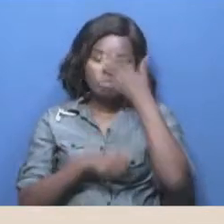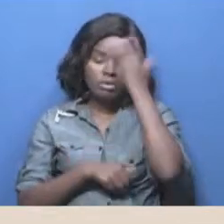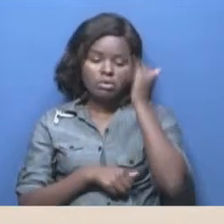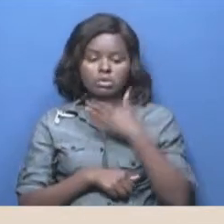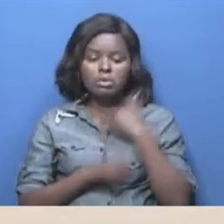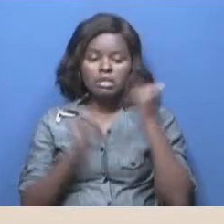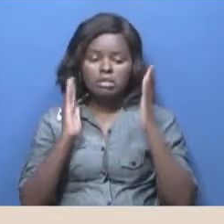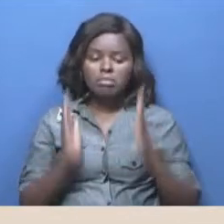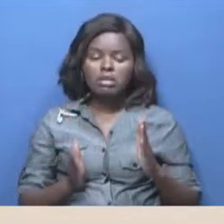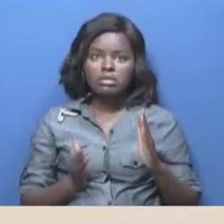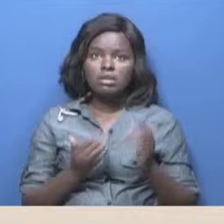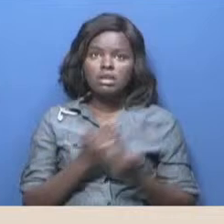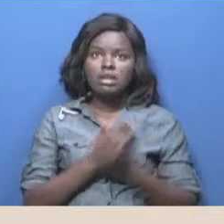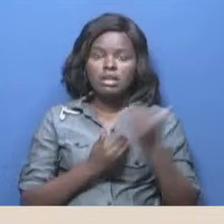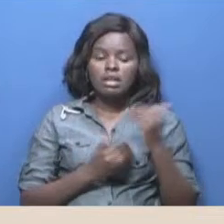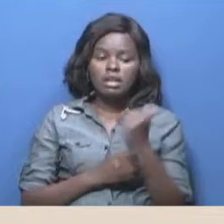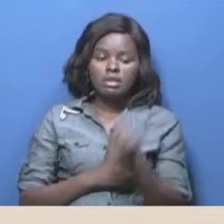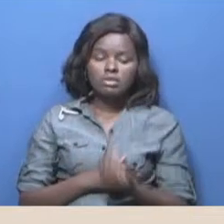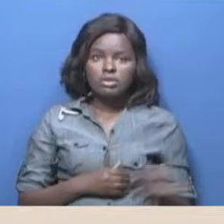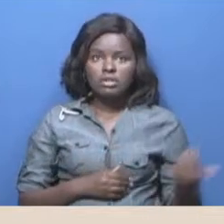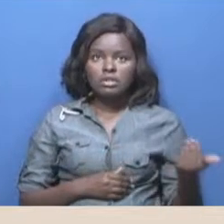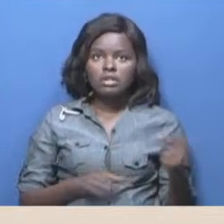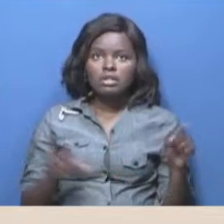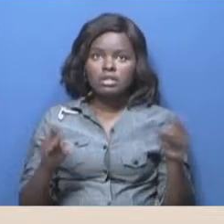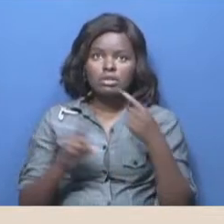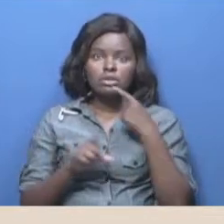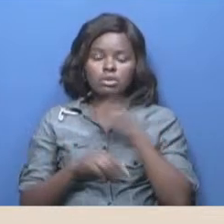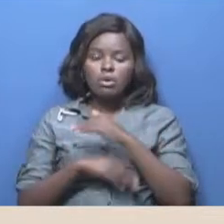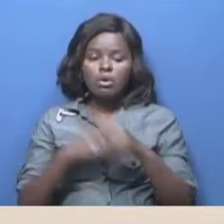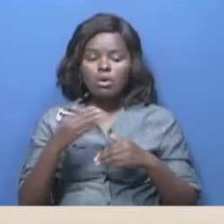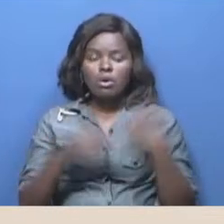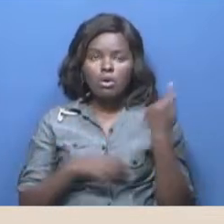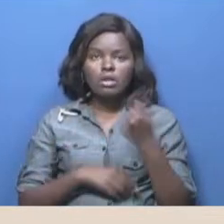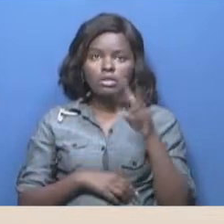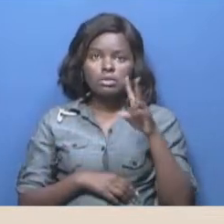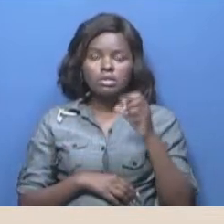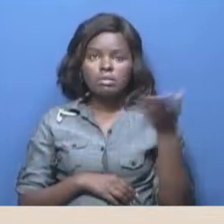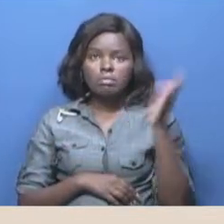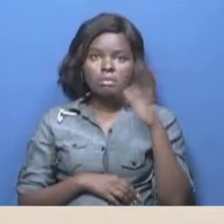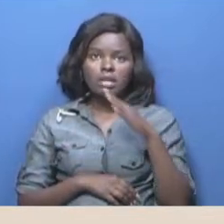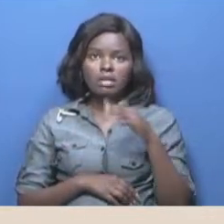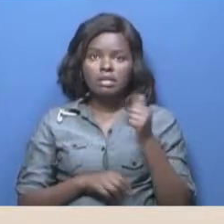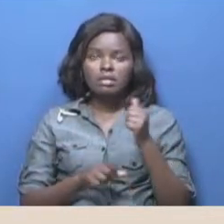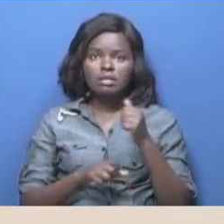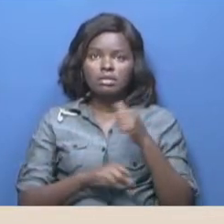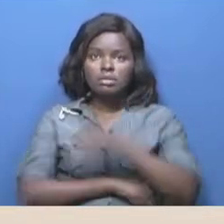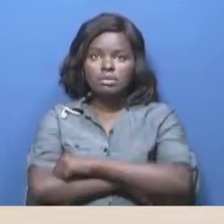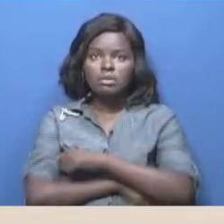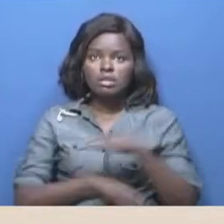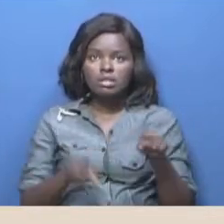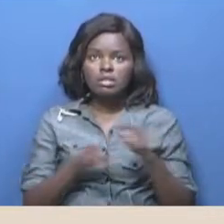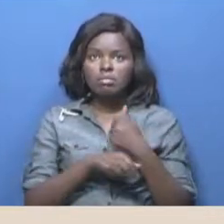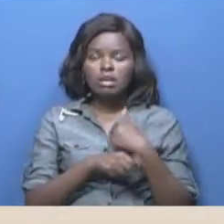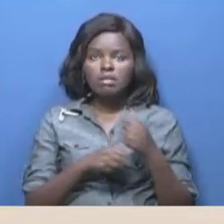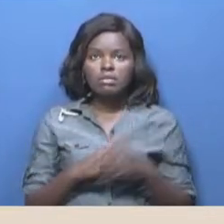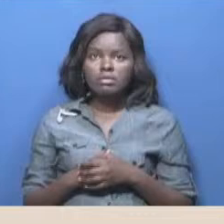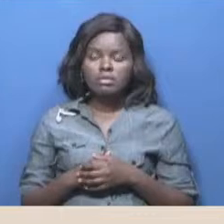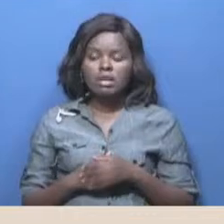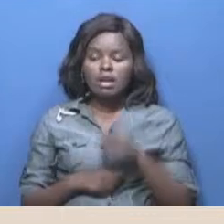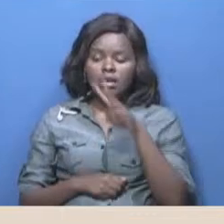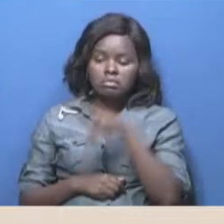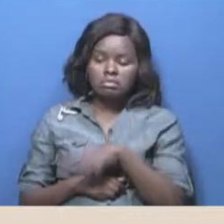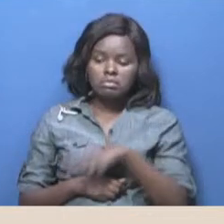else to look after the baby and feed the baby. Therefore, only 20% go back to school, and they also face a big